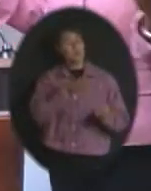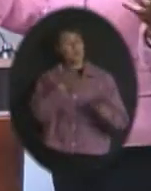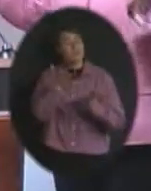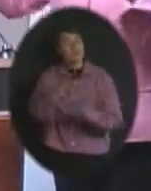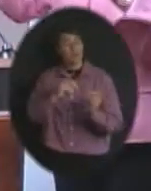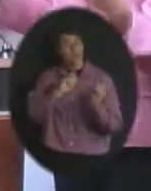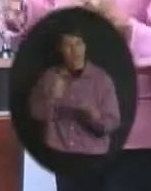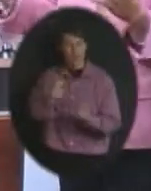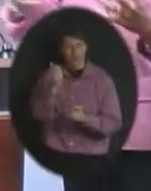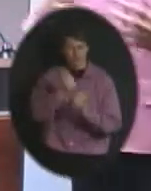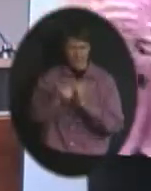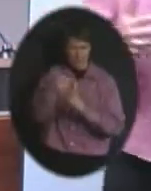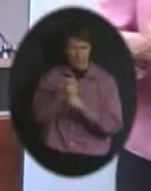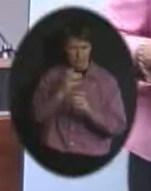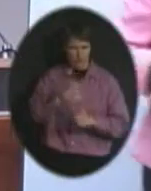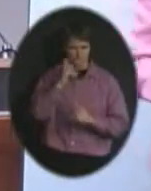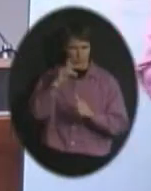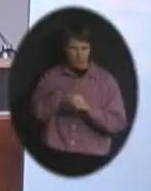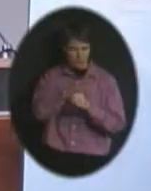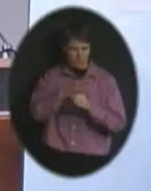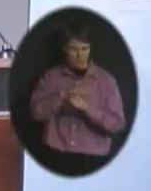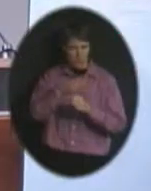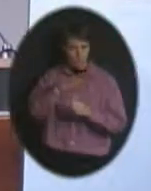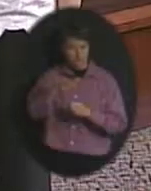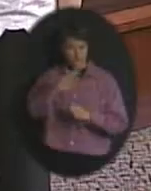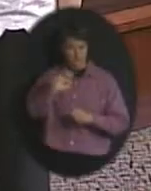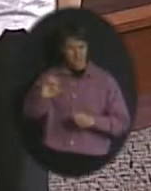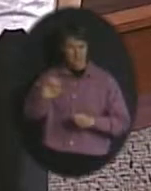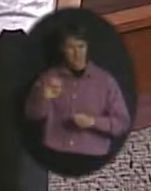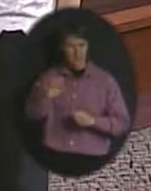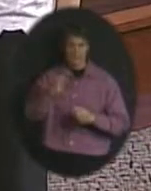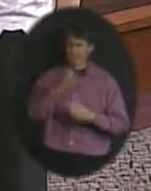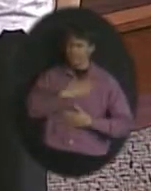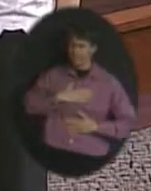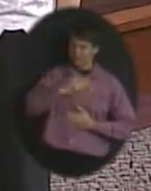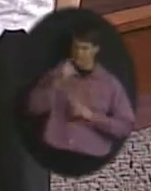any winner of our local Spelling Bee.